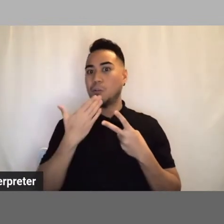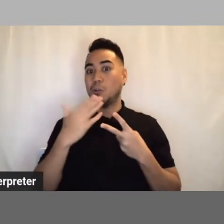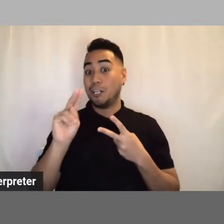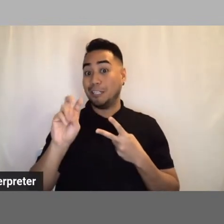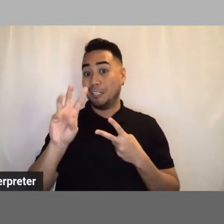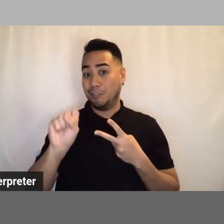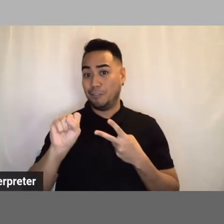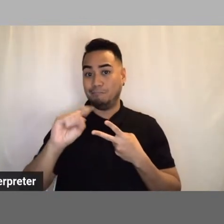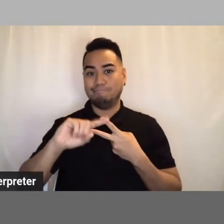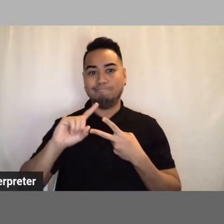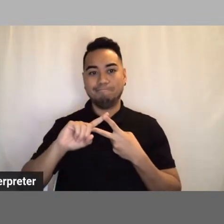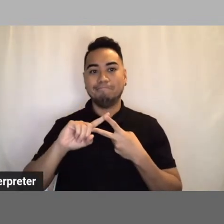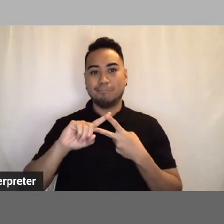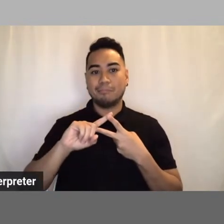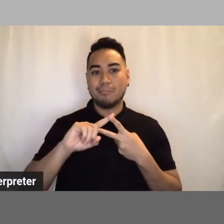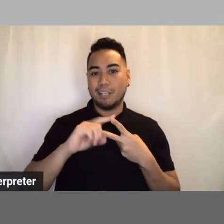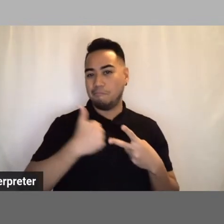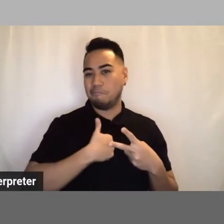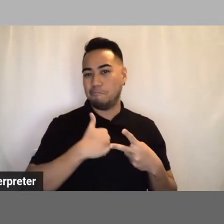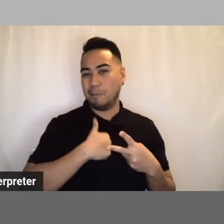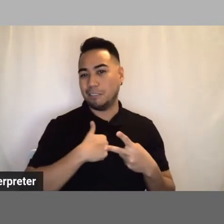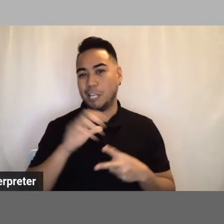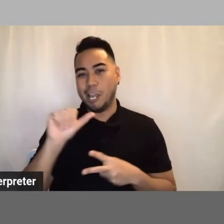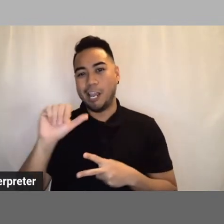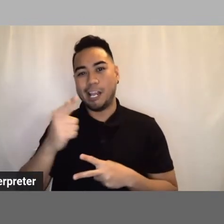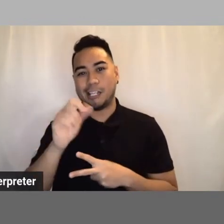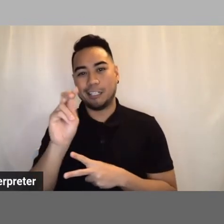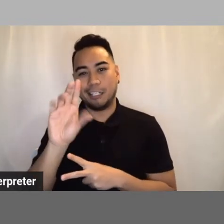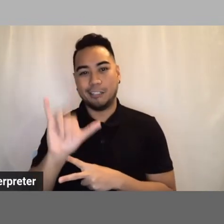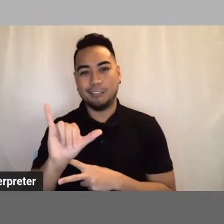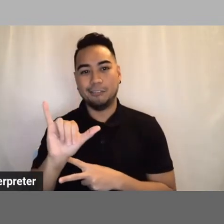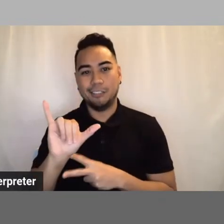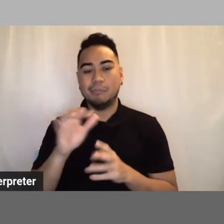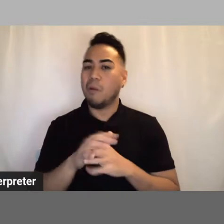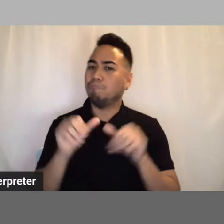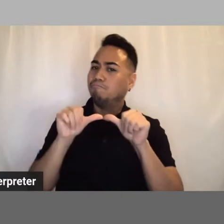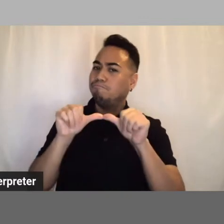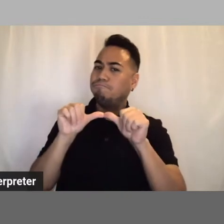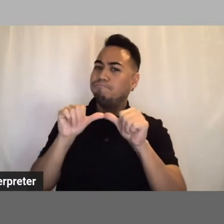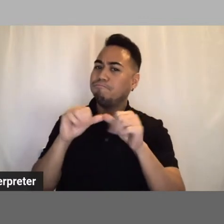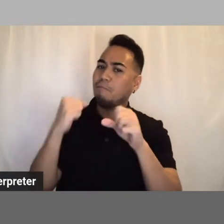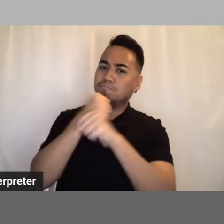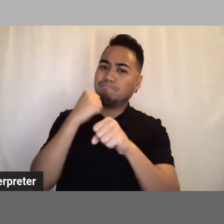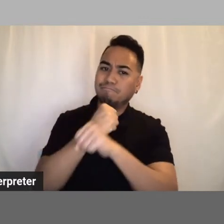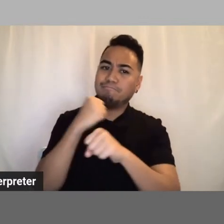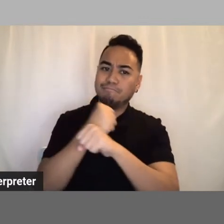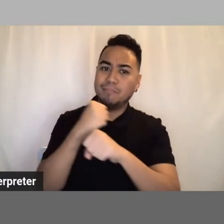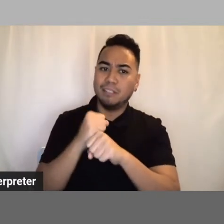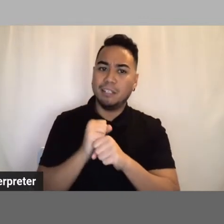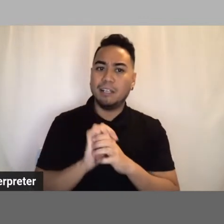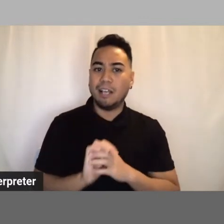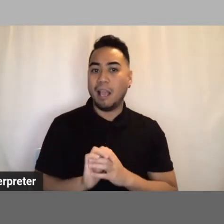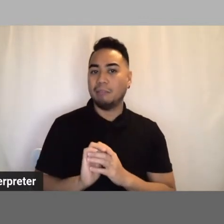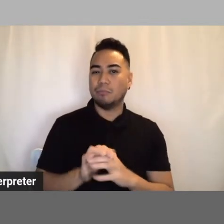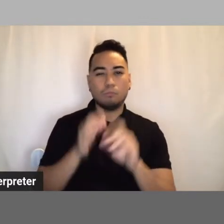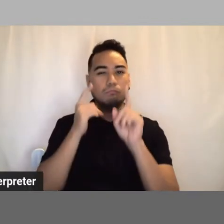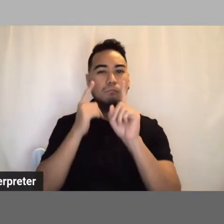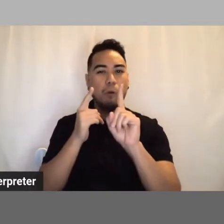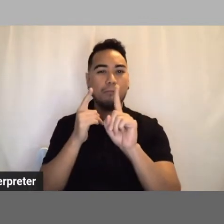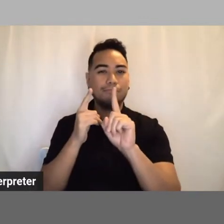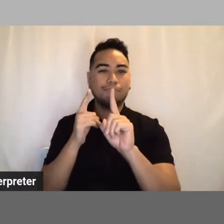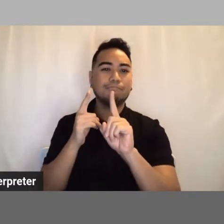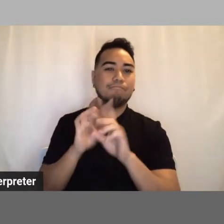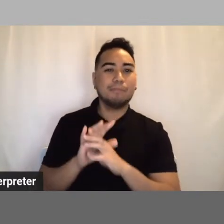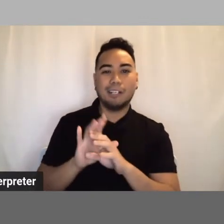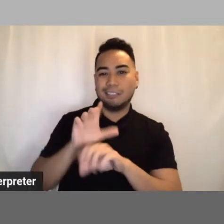agency. This fight is not over until it's over, and our primary task at Convergence is to equip our movements, that's all of you, with